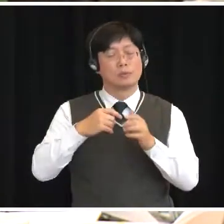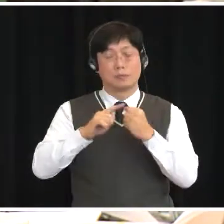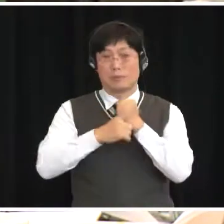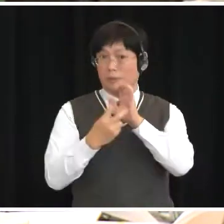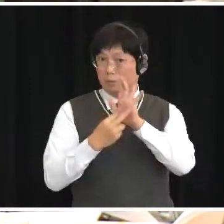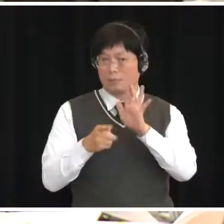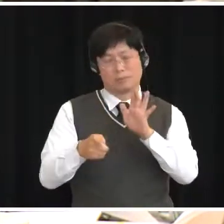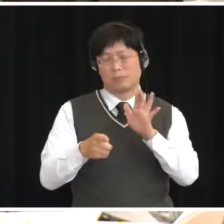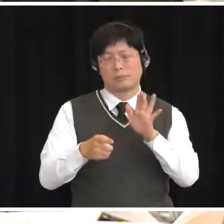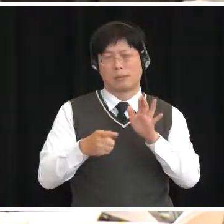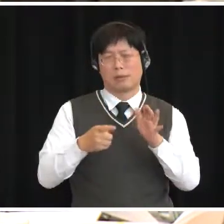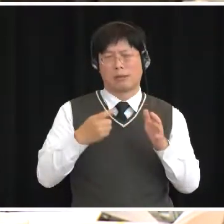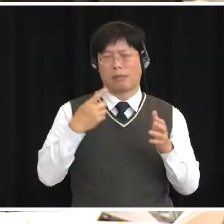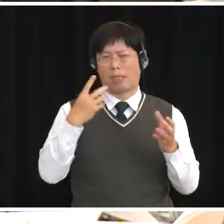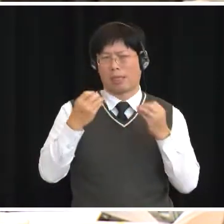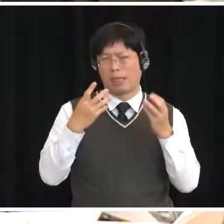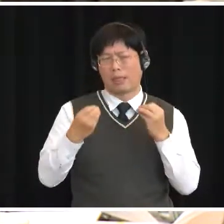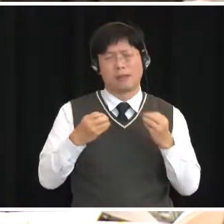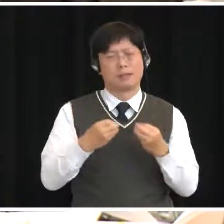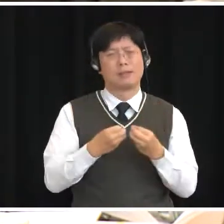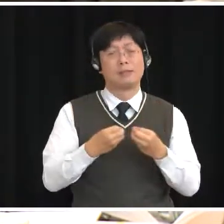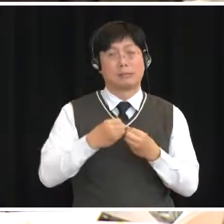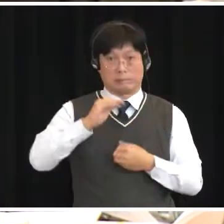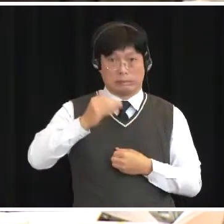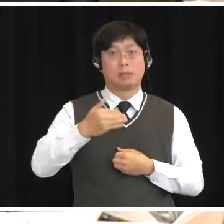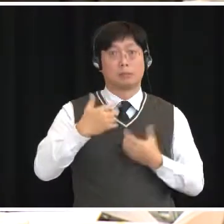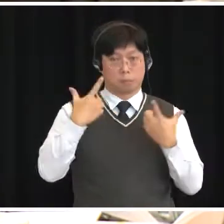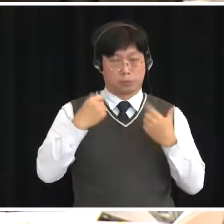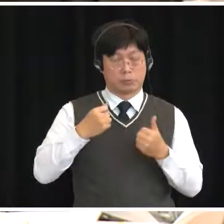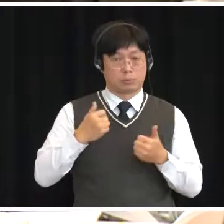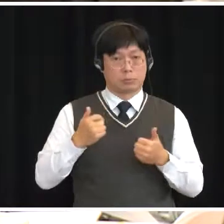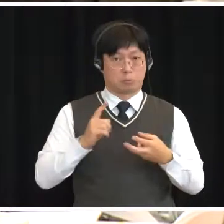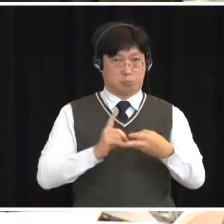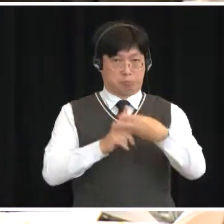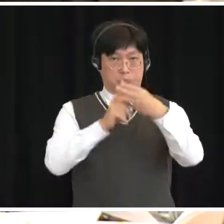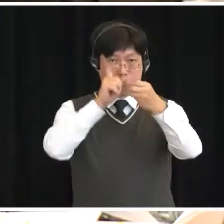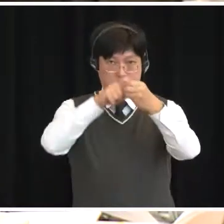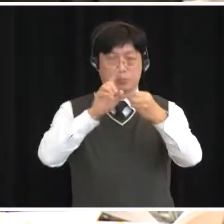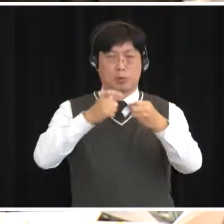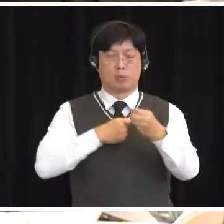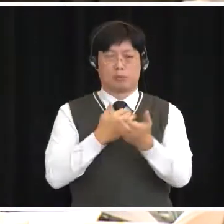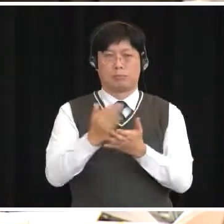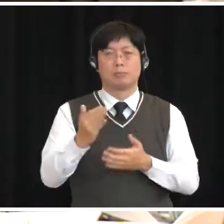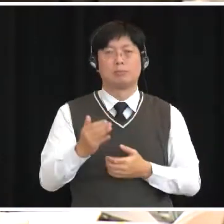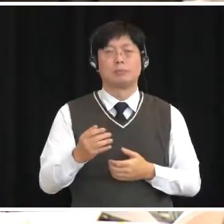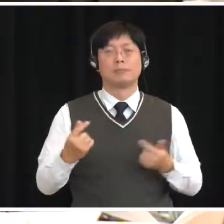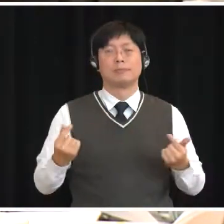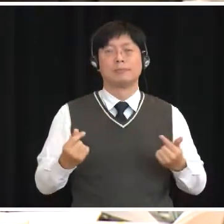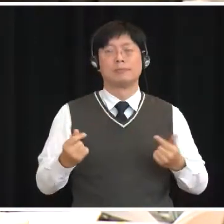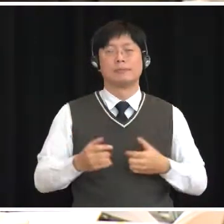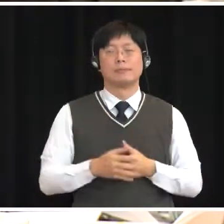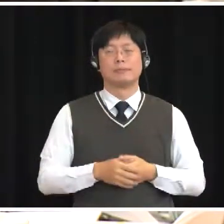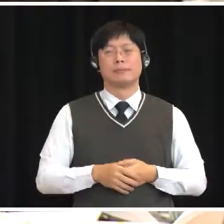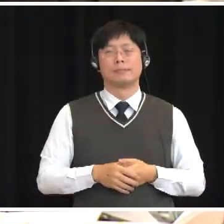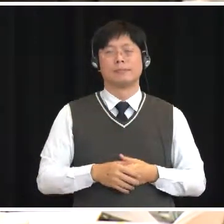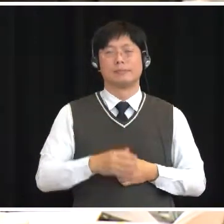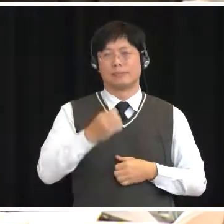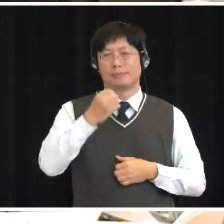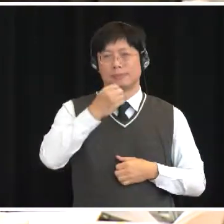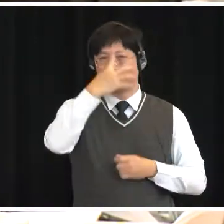legally speaking, the idea of the best interest can be a little bit vague.